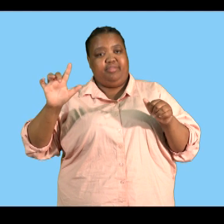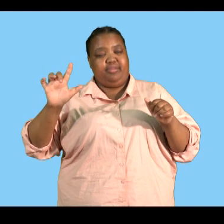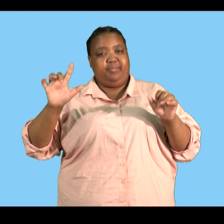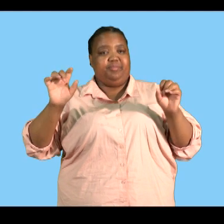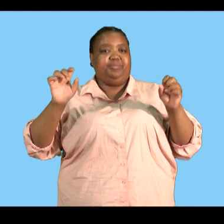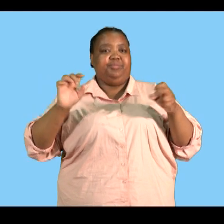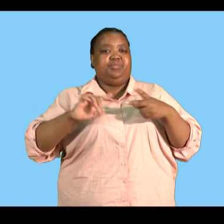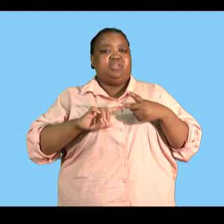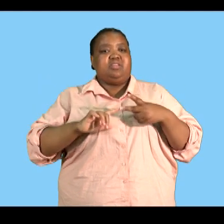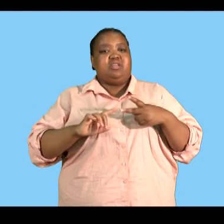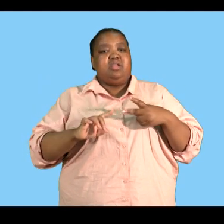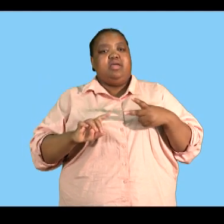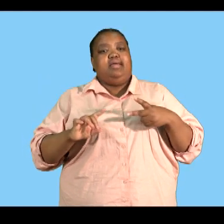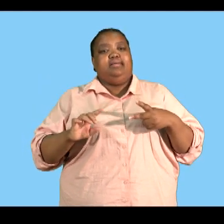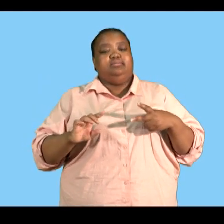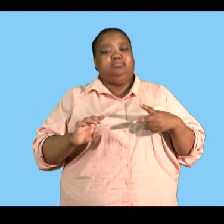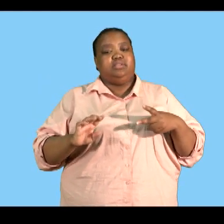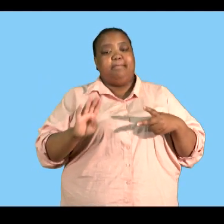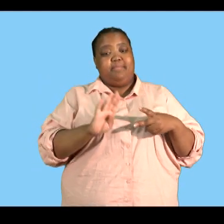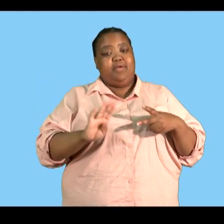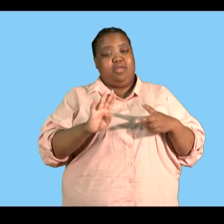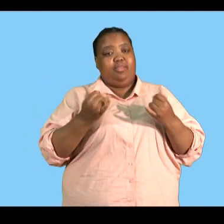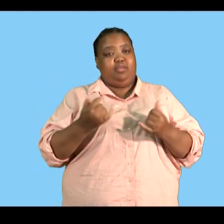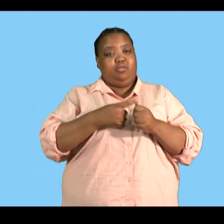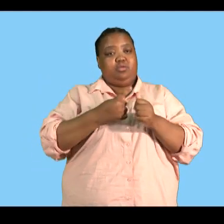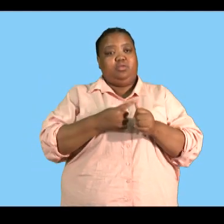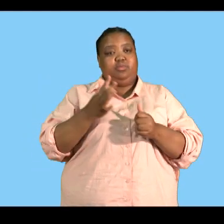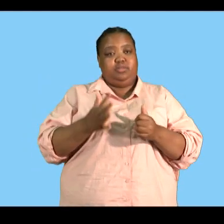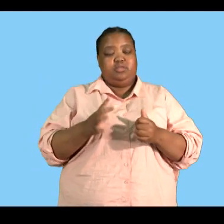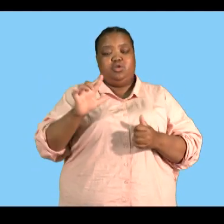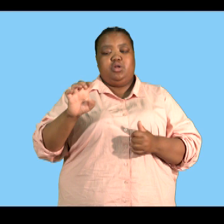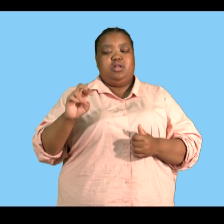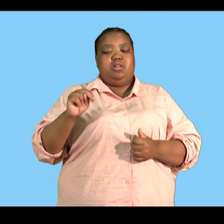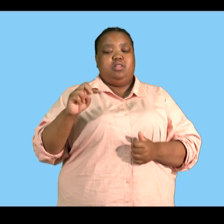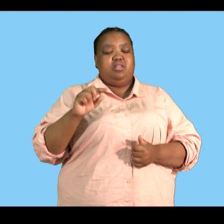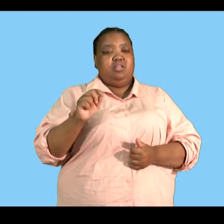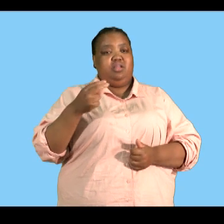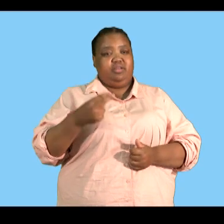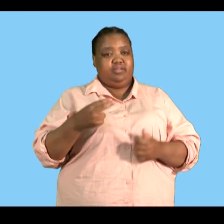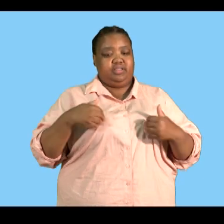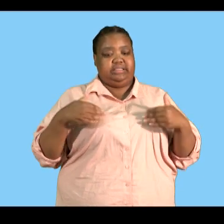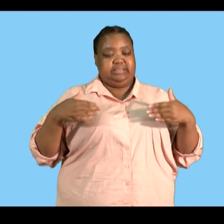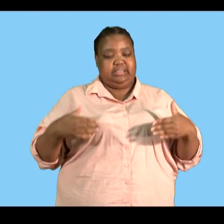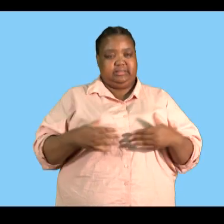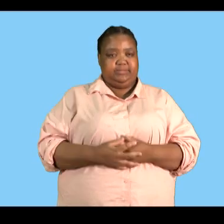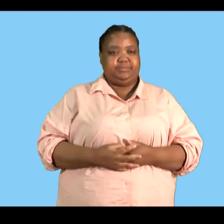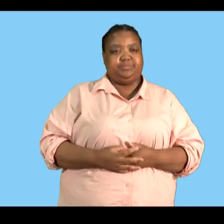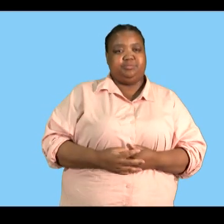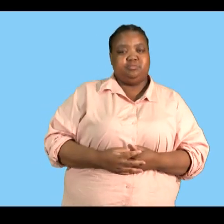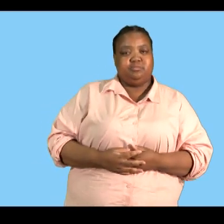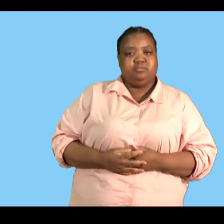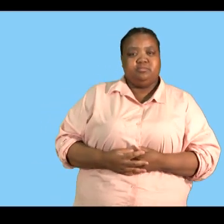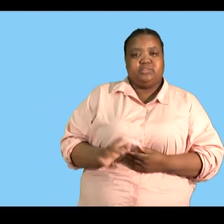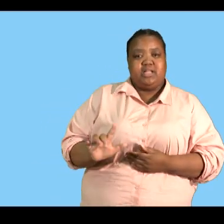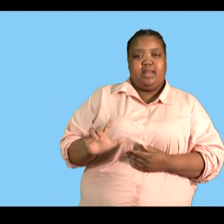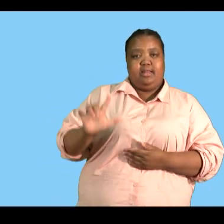wise. Then, firstly, we are going to have our length. We are going to start with length. So we are